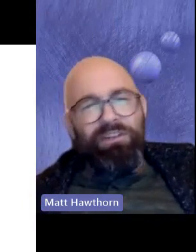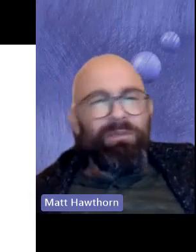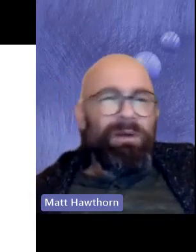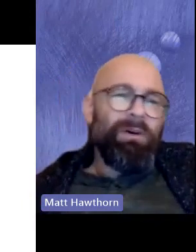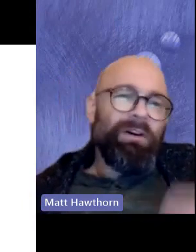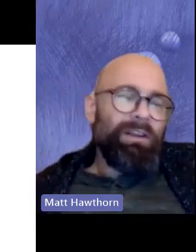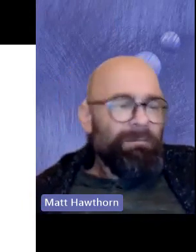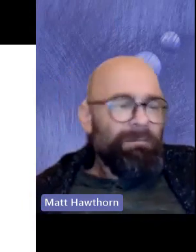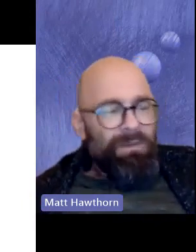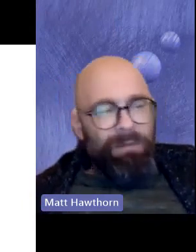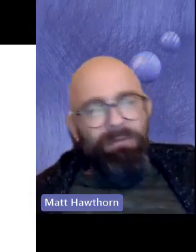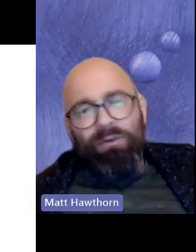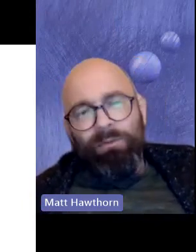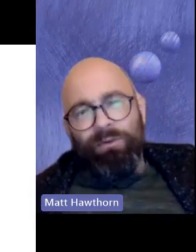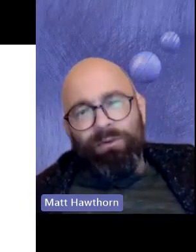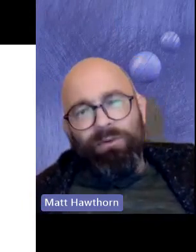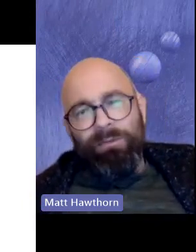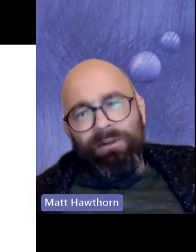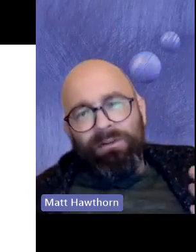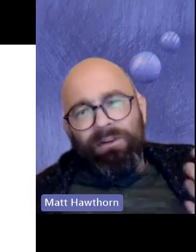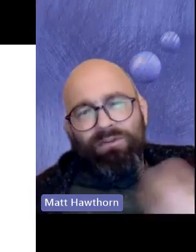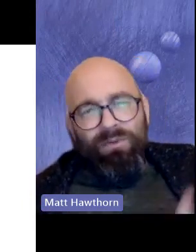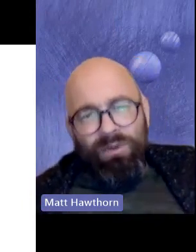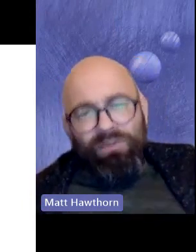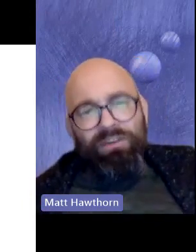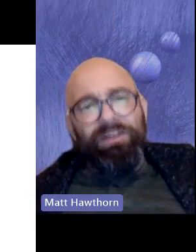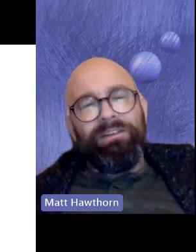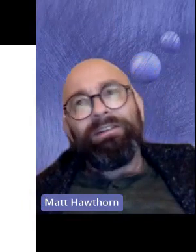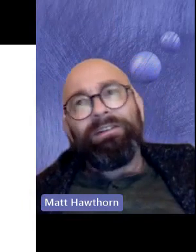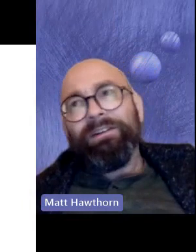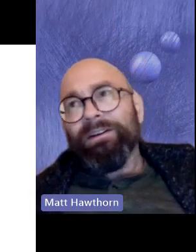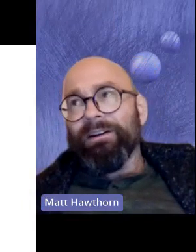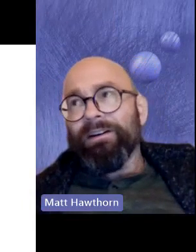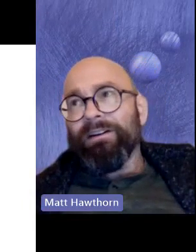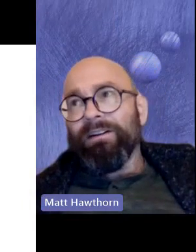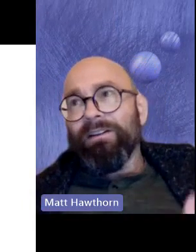these things when by a performance form that is rooted in